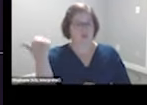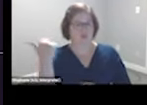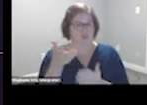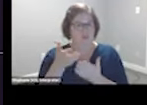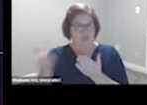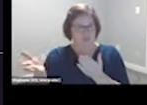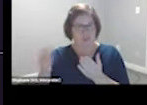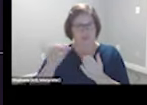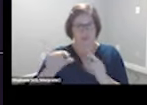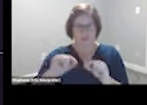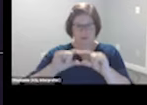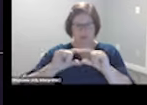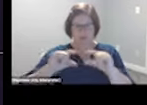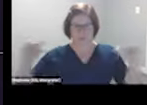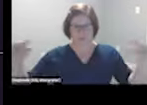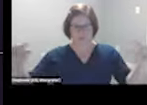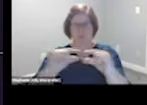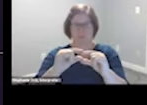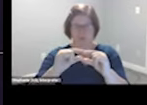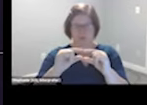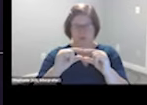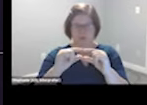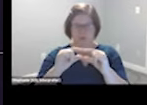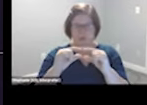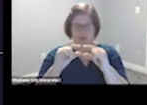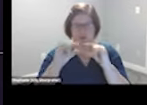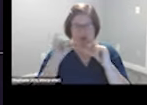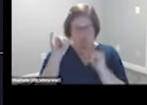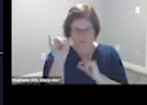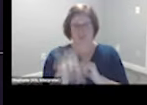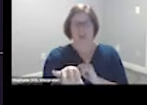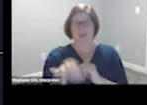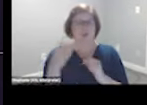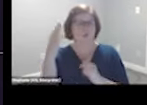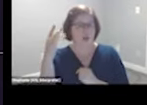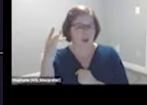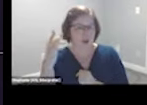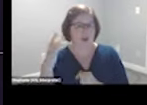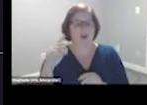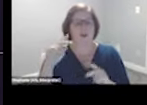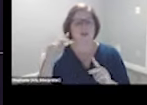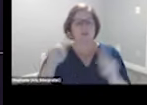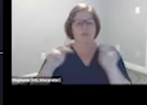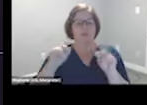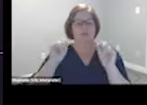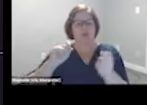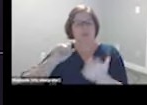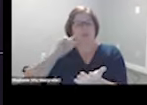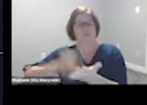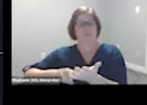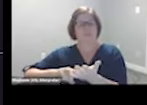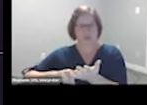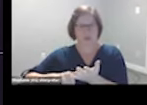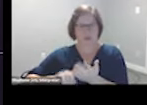that raised edge that I was talking about. So the raised edge around the outside is actually a way for people to identify the highest possible